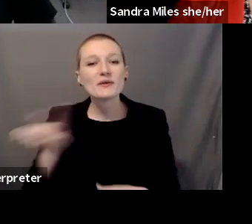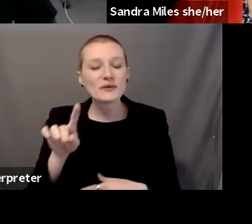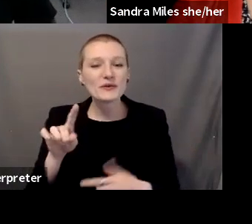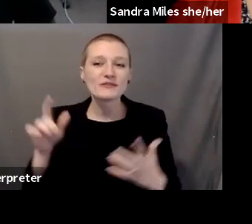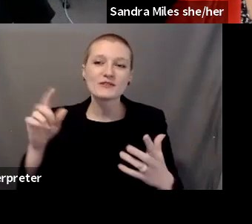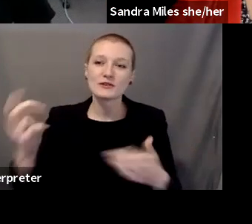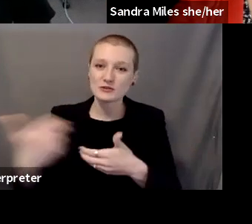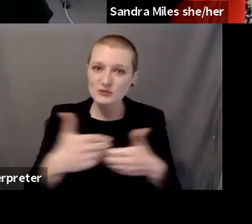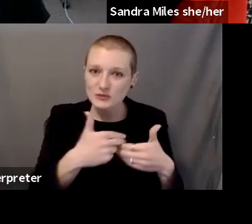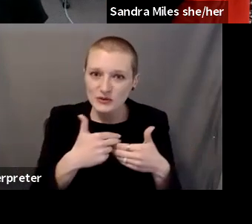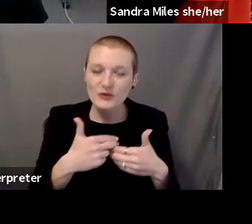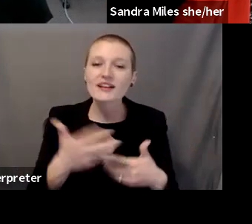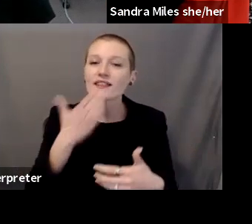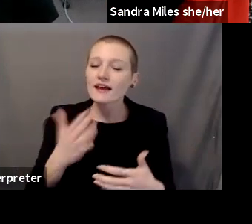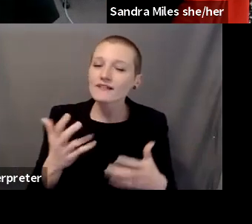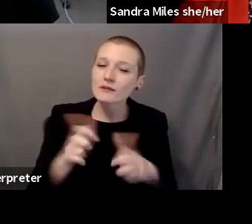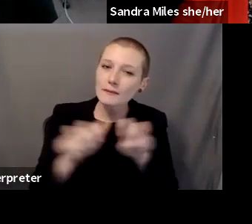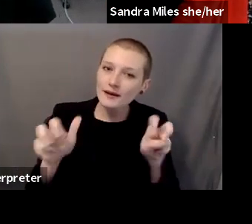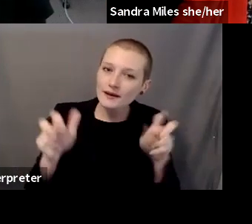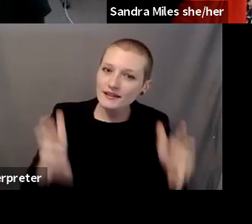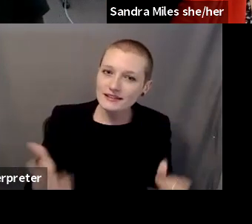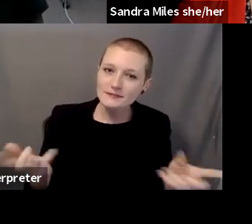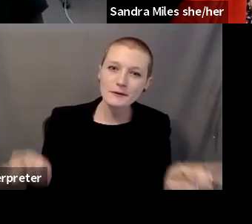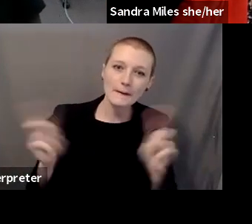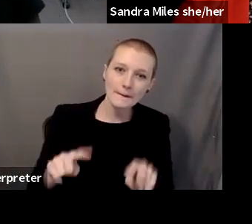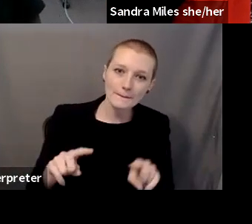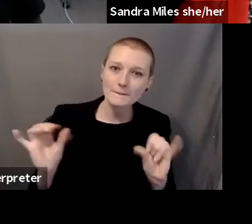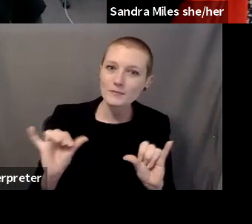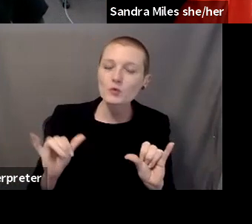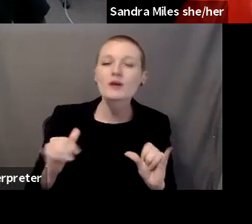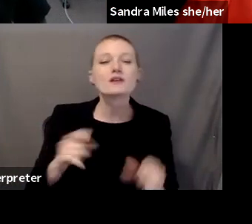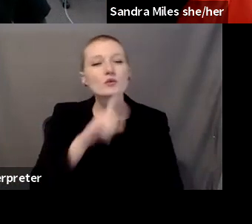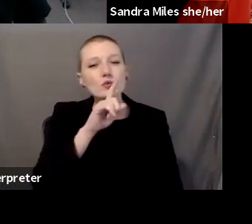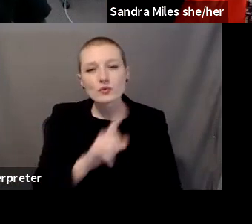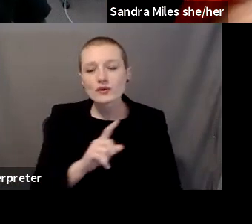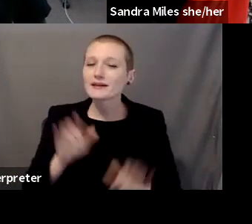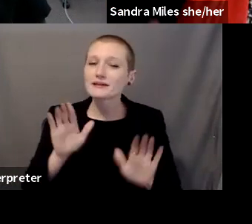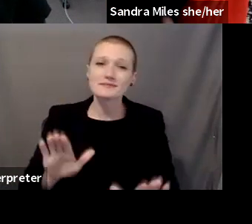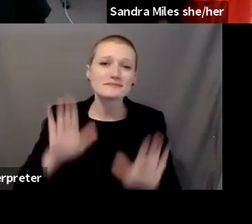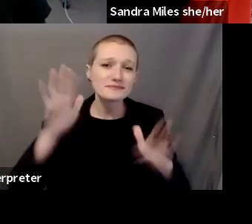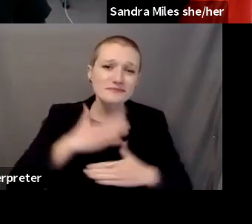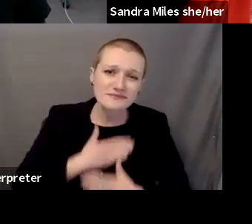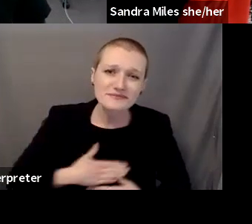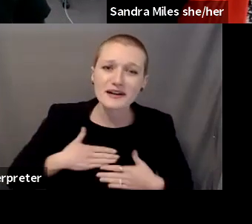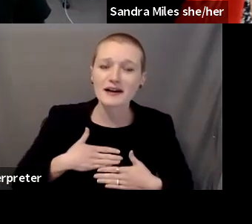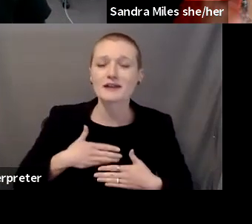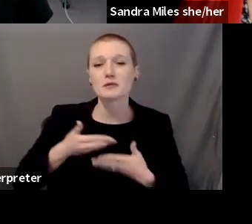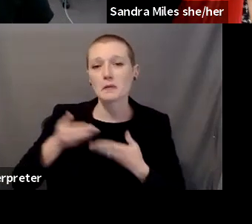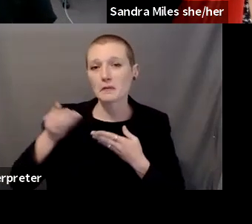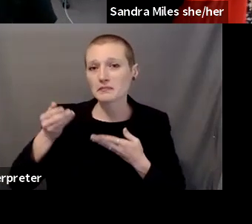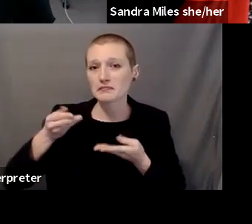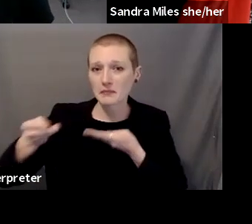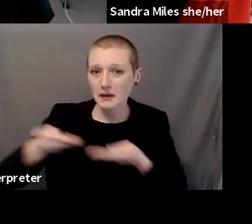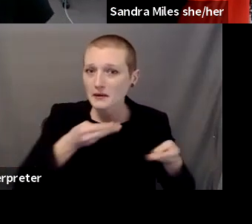to thank our panel for sure. This has been amazingly fun to moderate a panel of all Black people talking